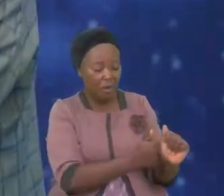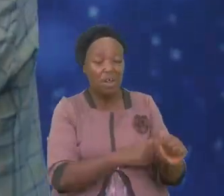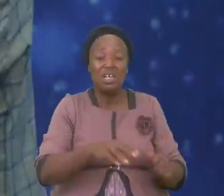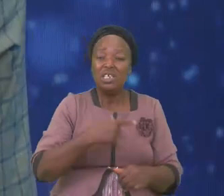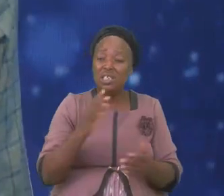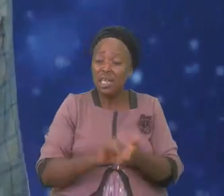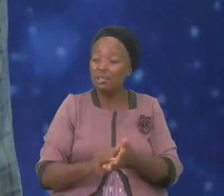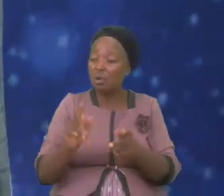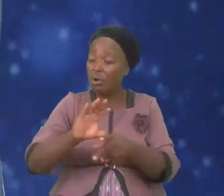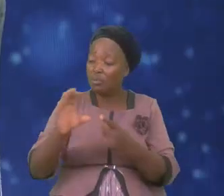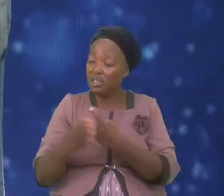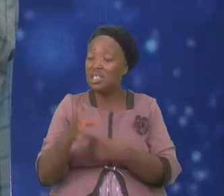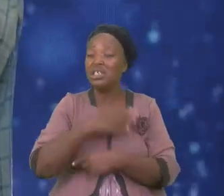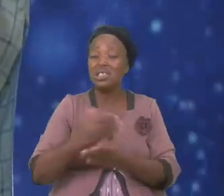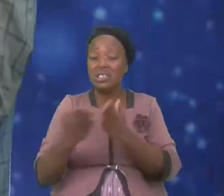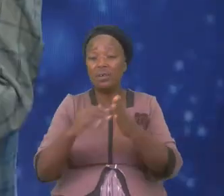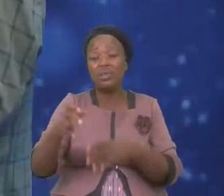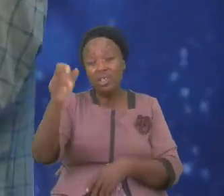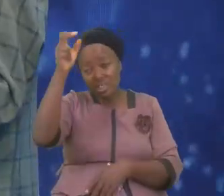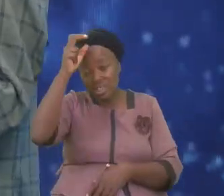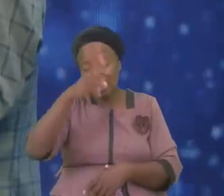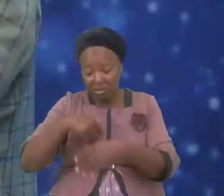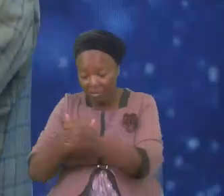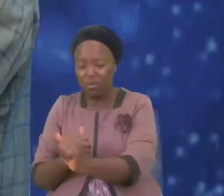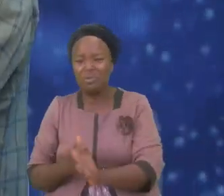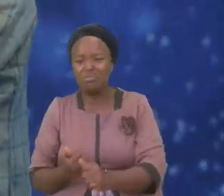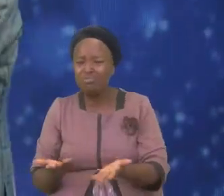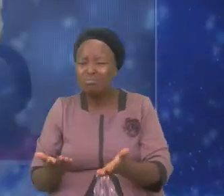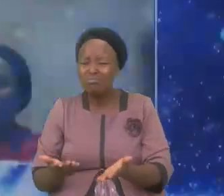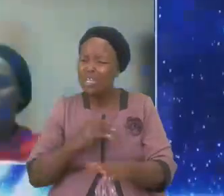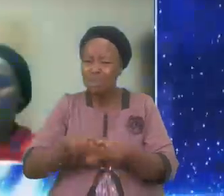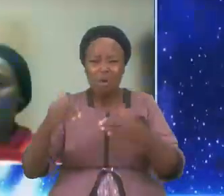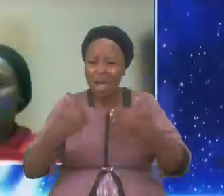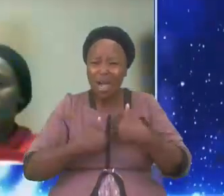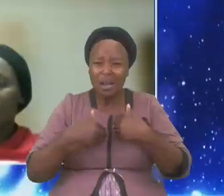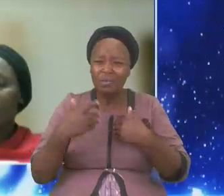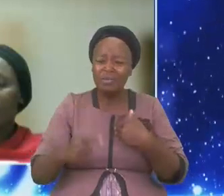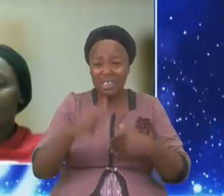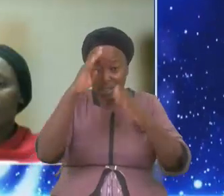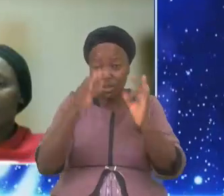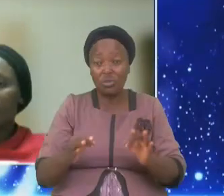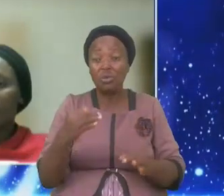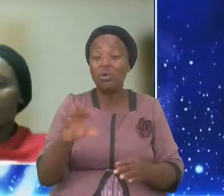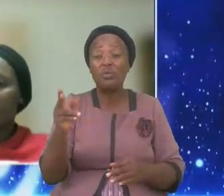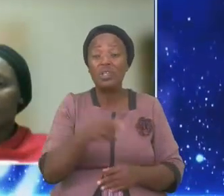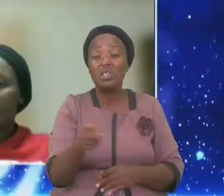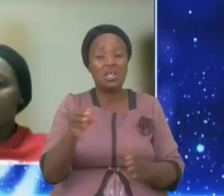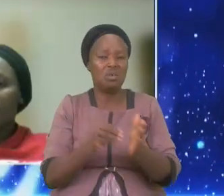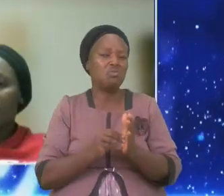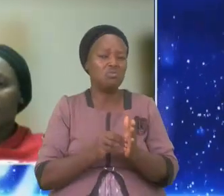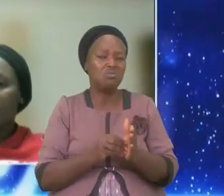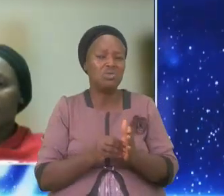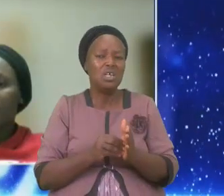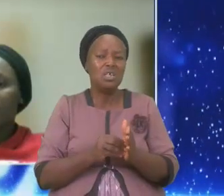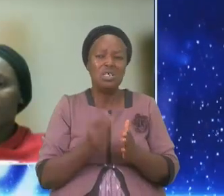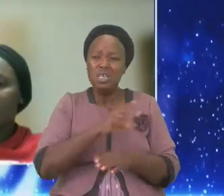after things that will not profit, that's where their heart will go. They do not have a mind of their own, a heart